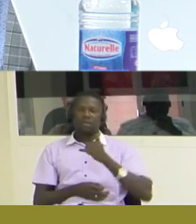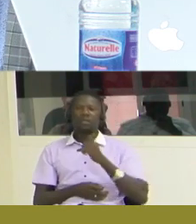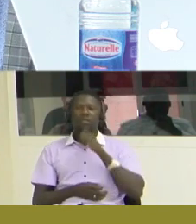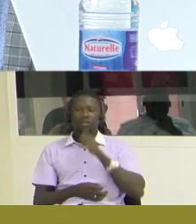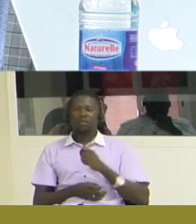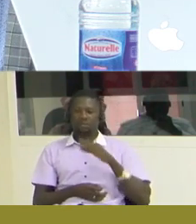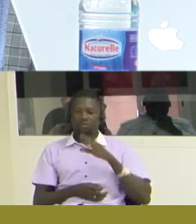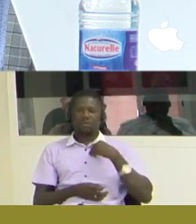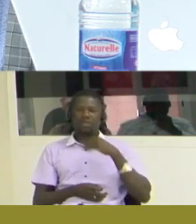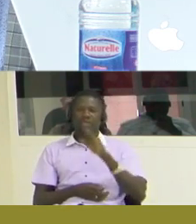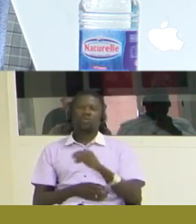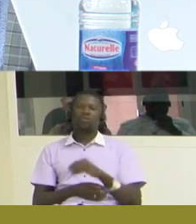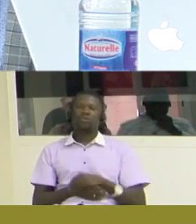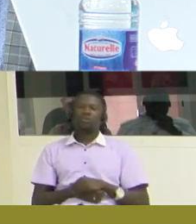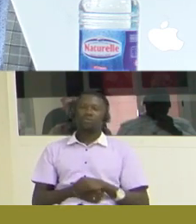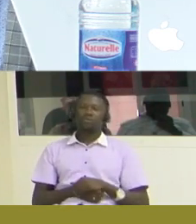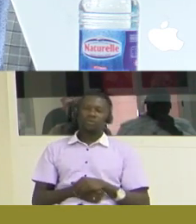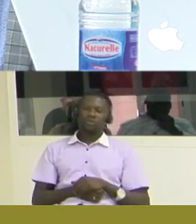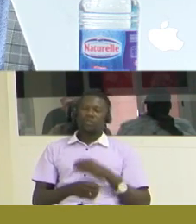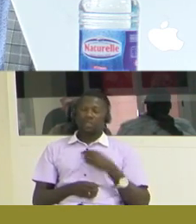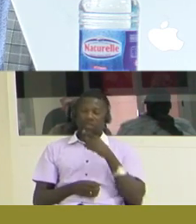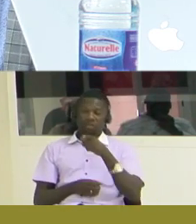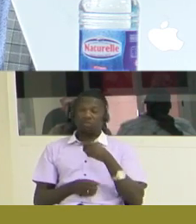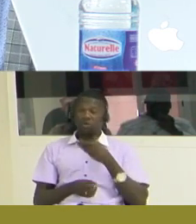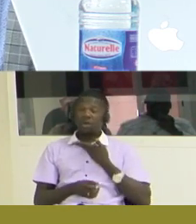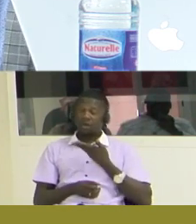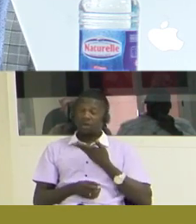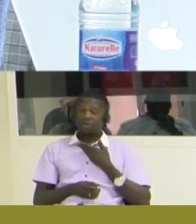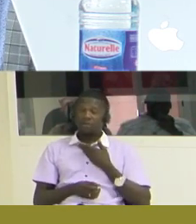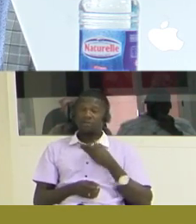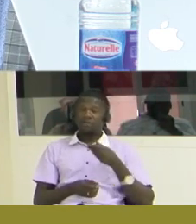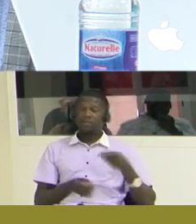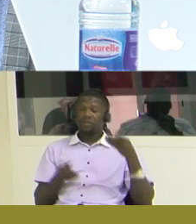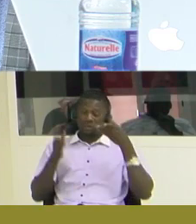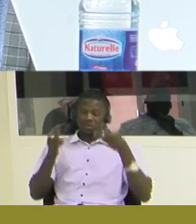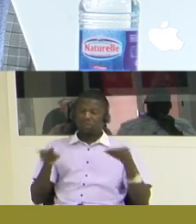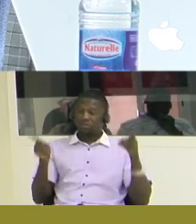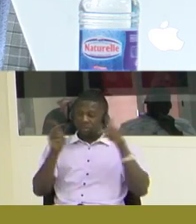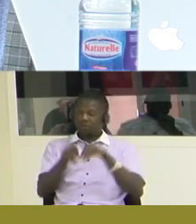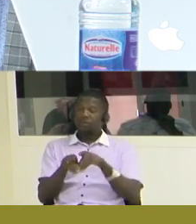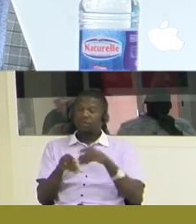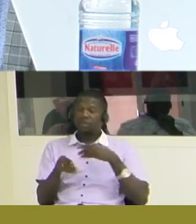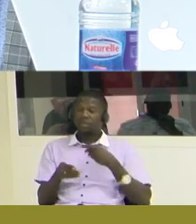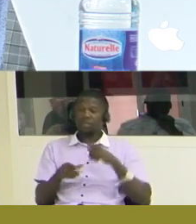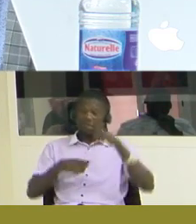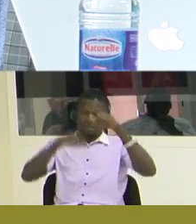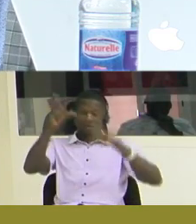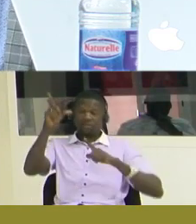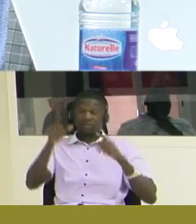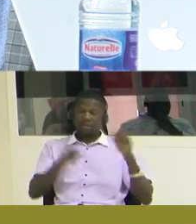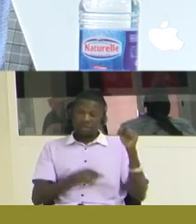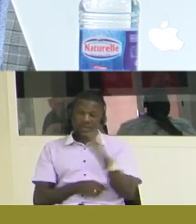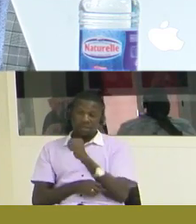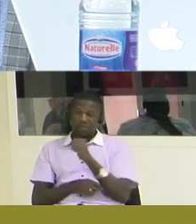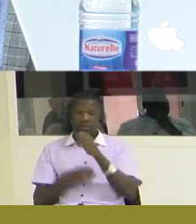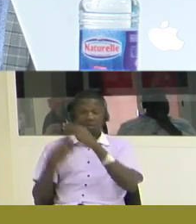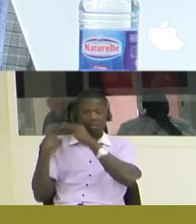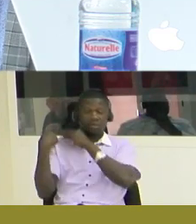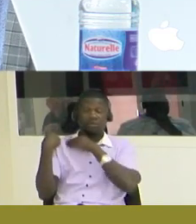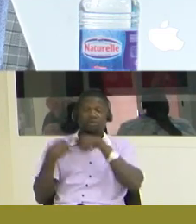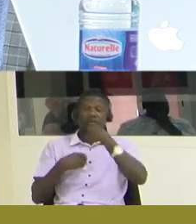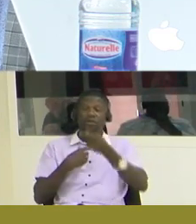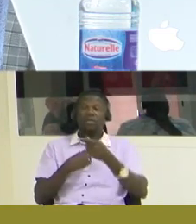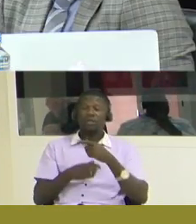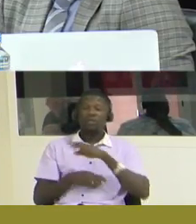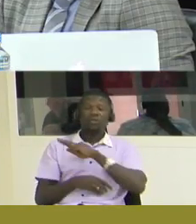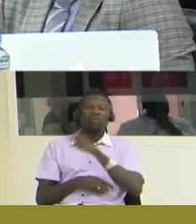participation to different levels of criminal responsibility for the unlawful execution